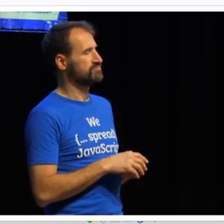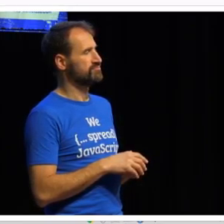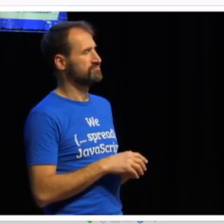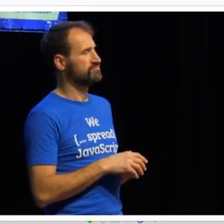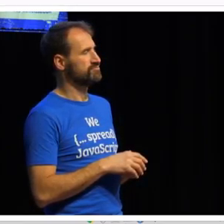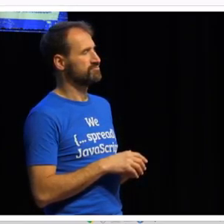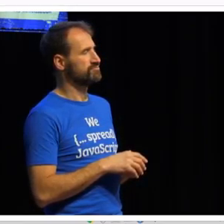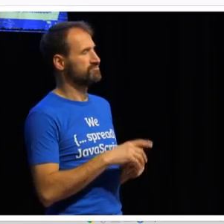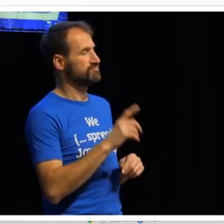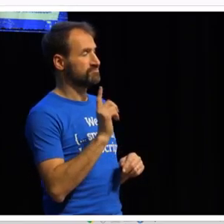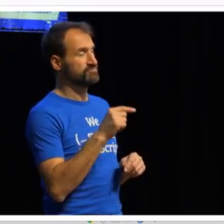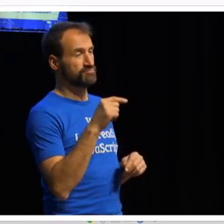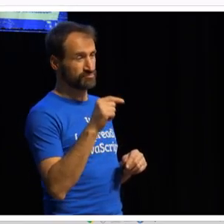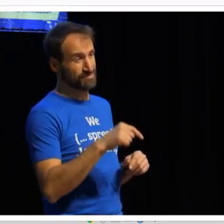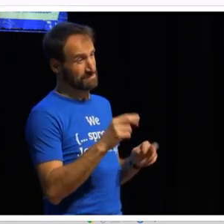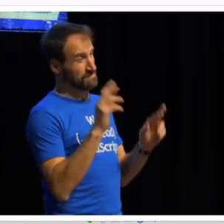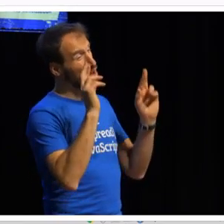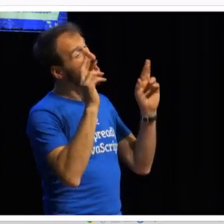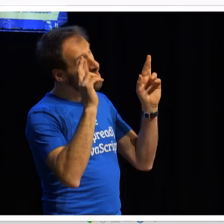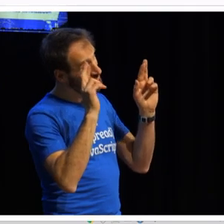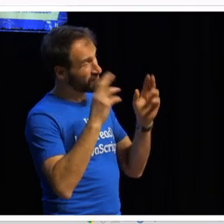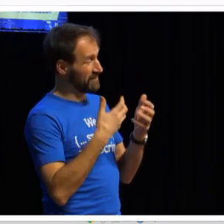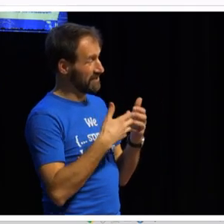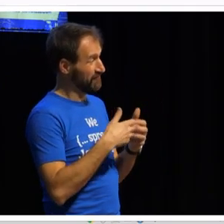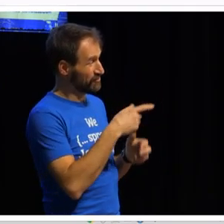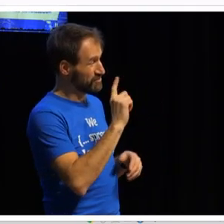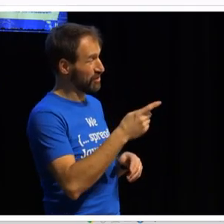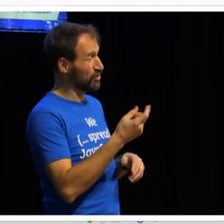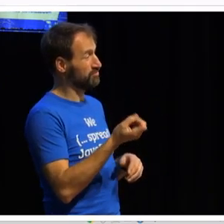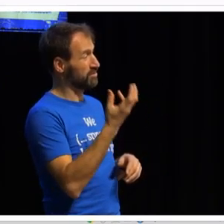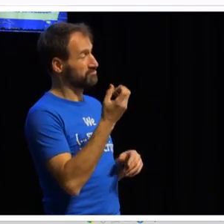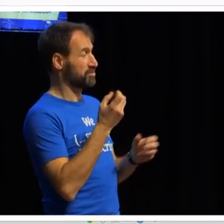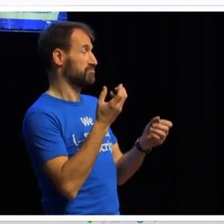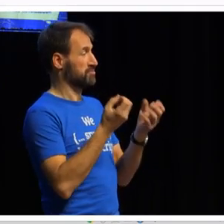Okay, so now if we call it, hopefully it will toggle that light on and off.